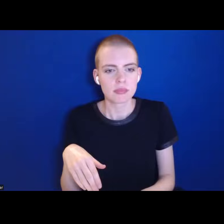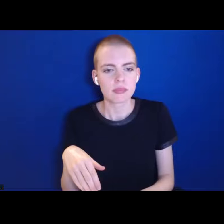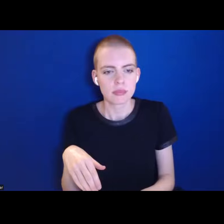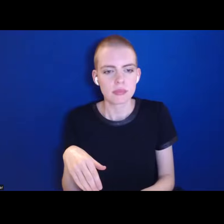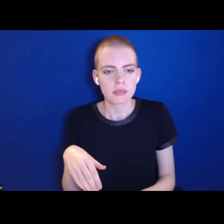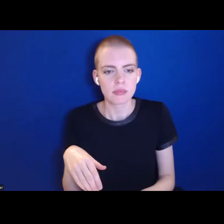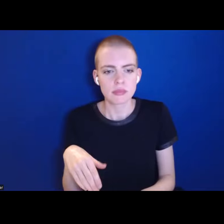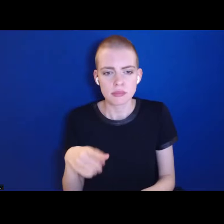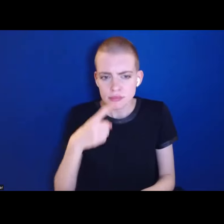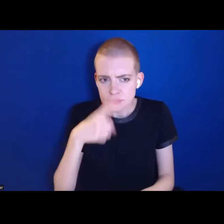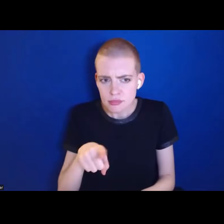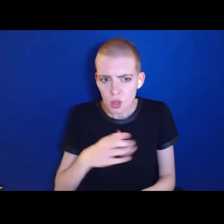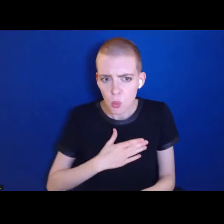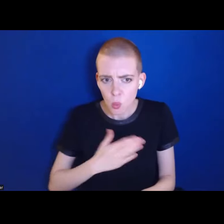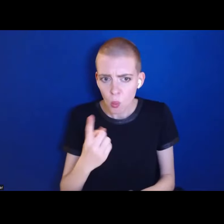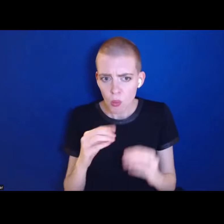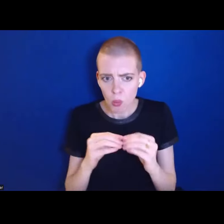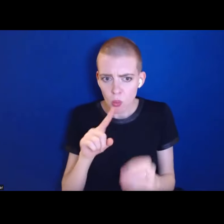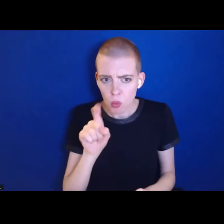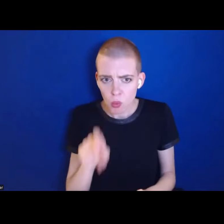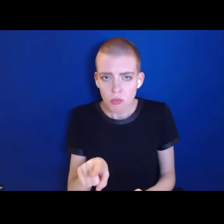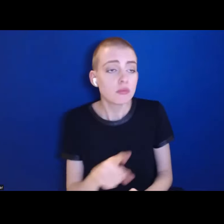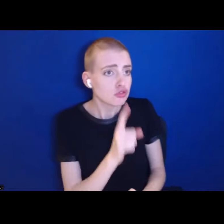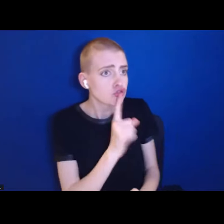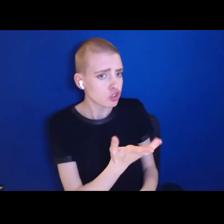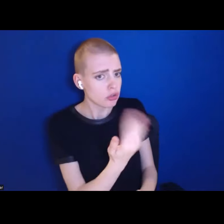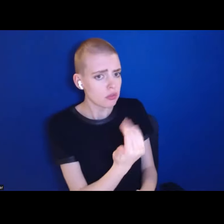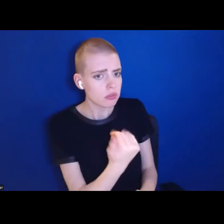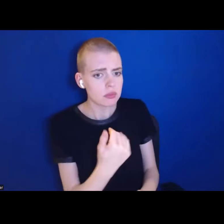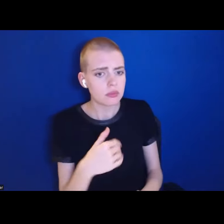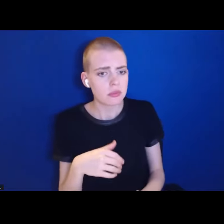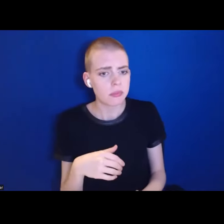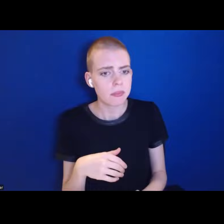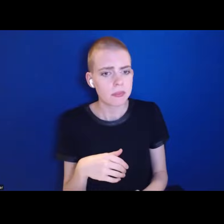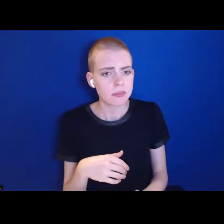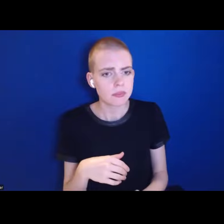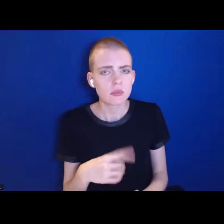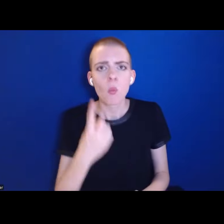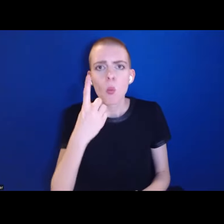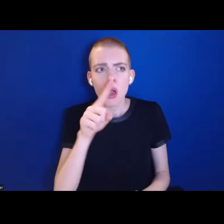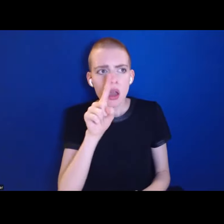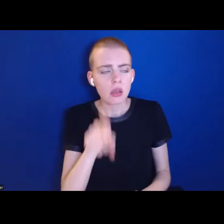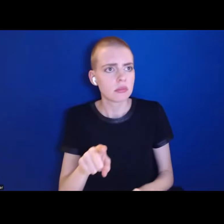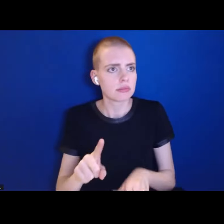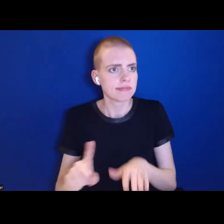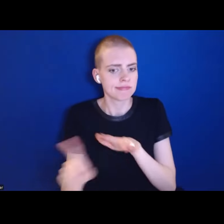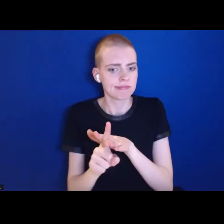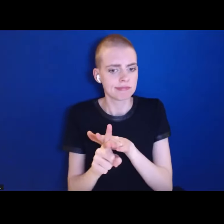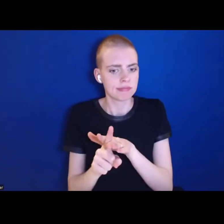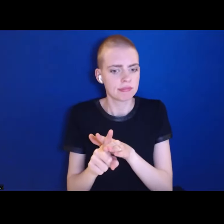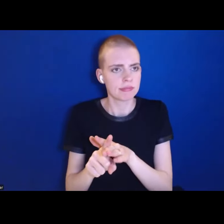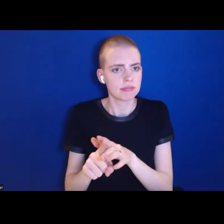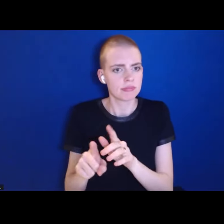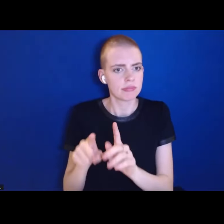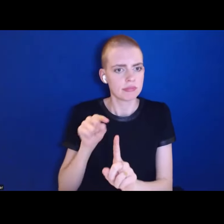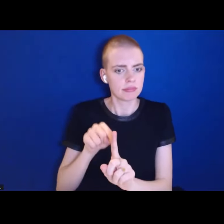If you're willing to take another question, Heather, there's some. Sure. This one of the questions that's come up now is,